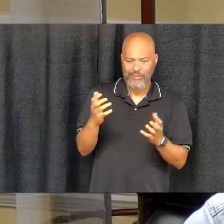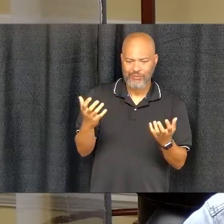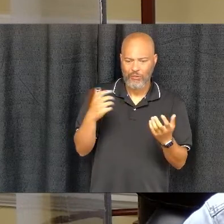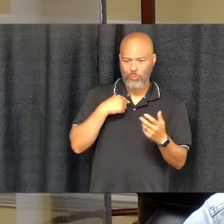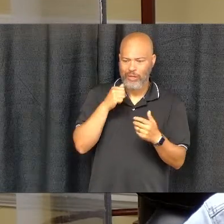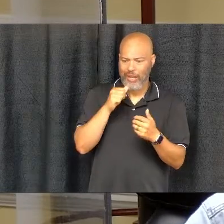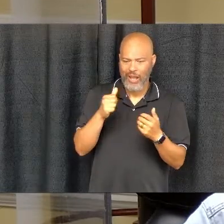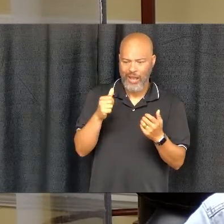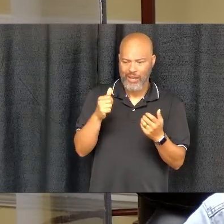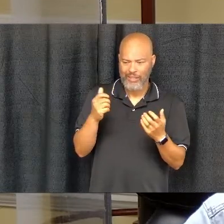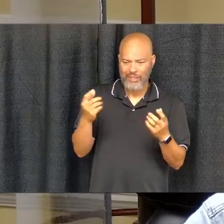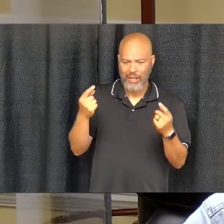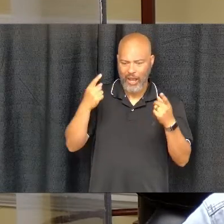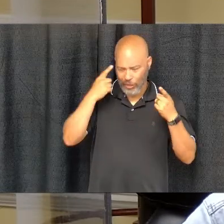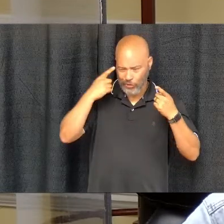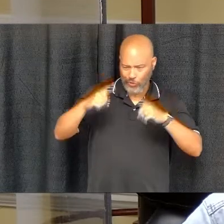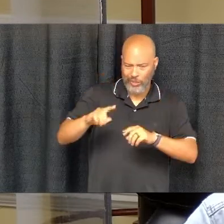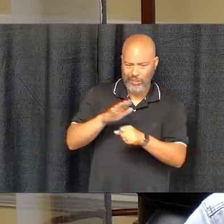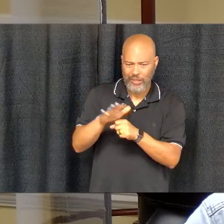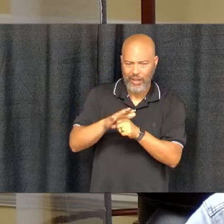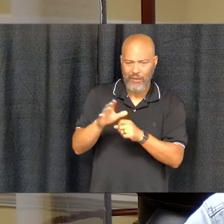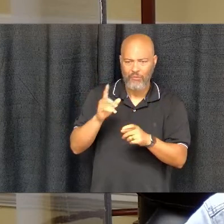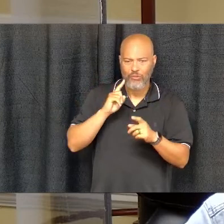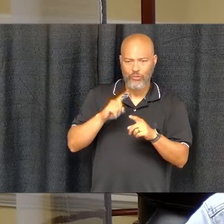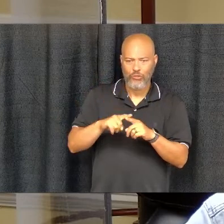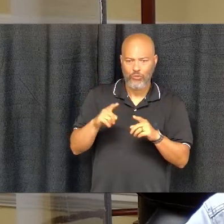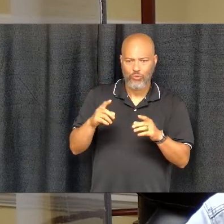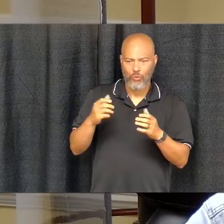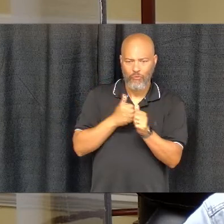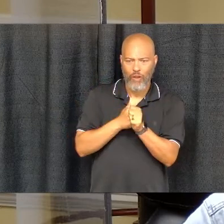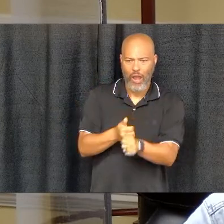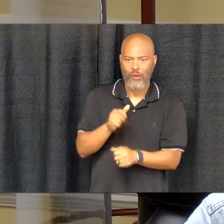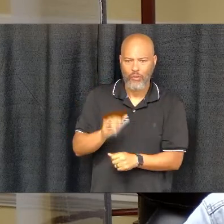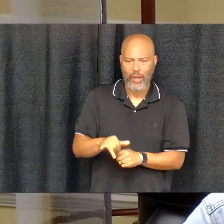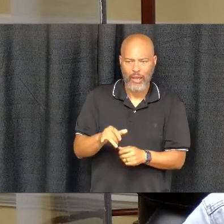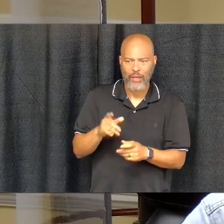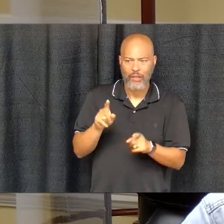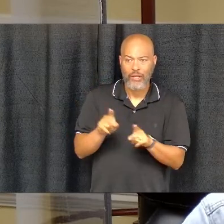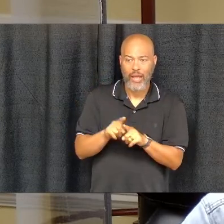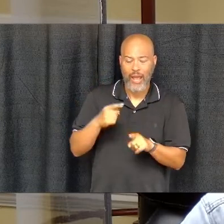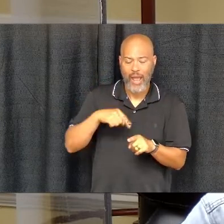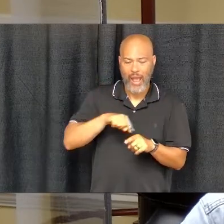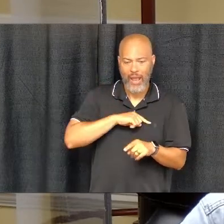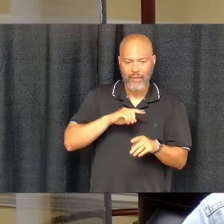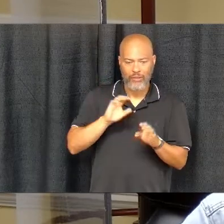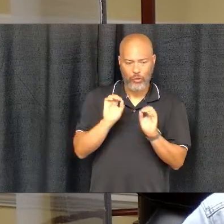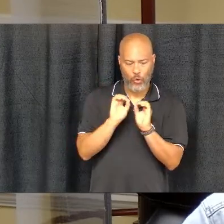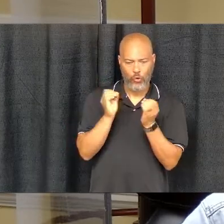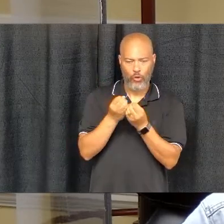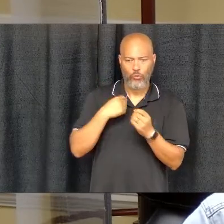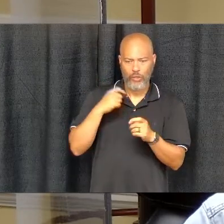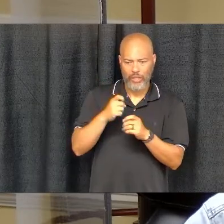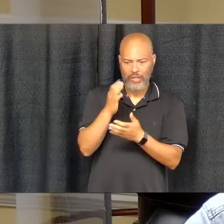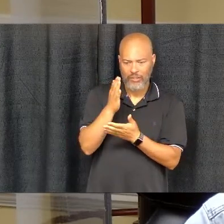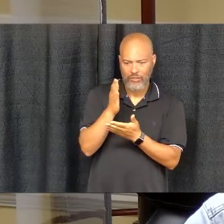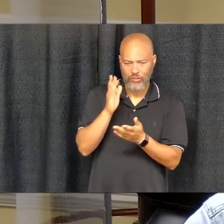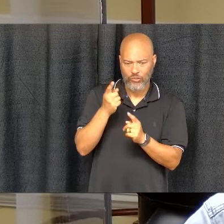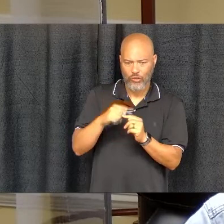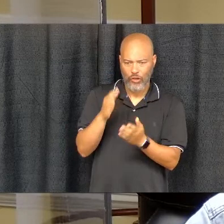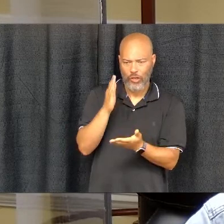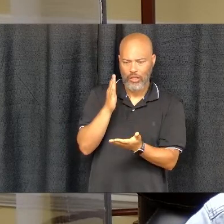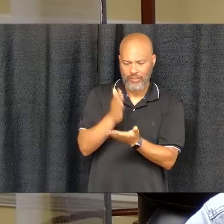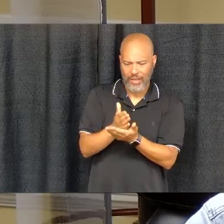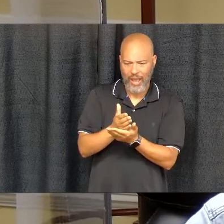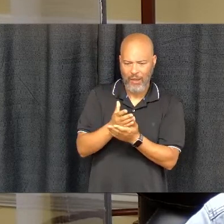following them. And so I think it's time that we as organizations start closing some of the loopholes and making it clear